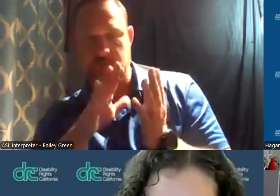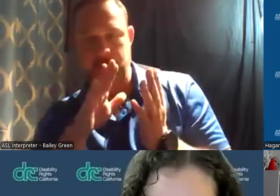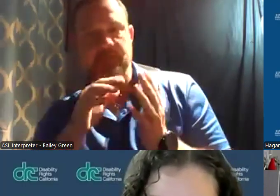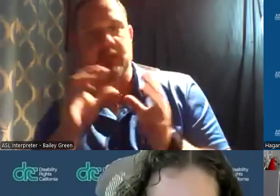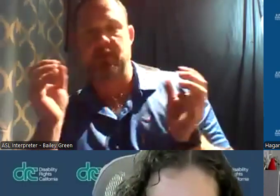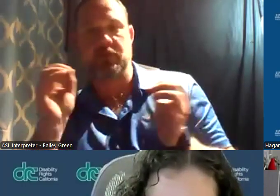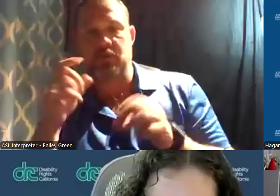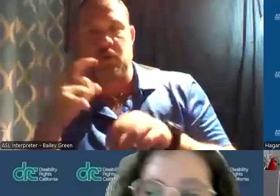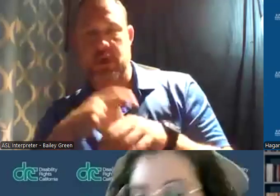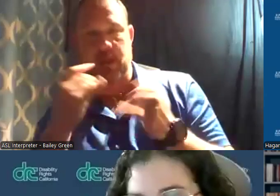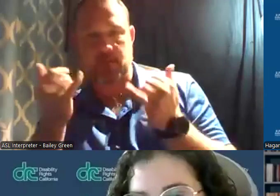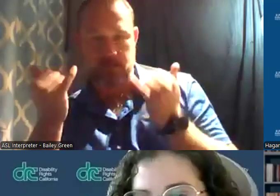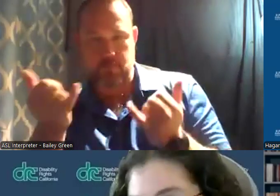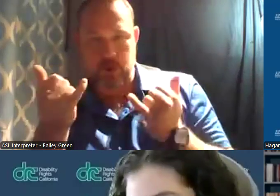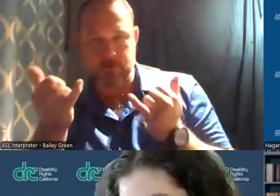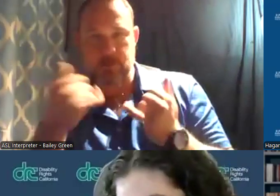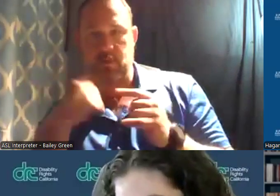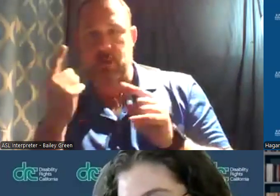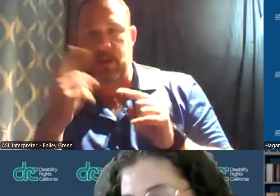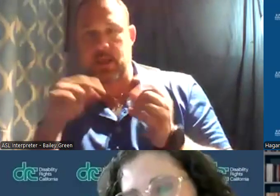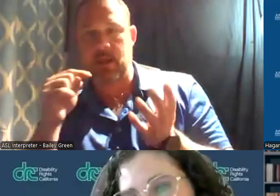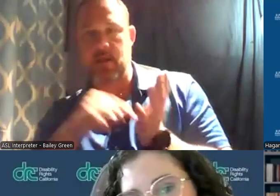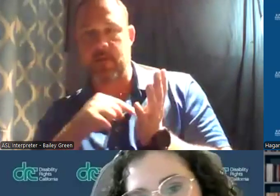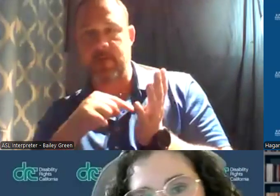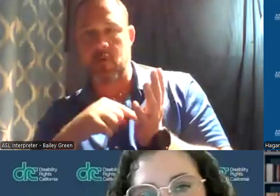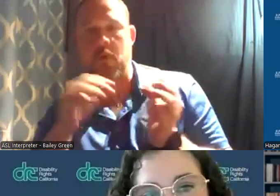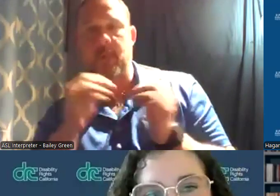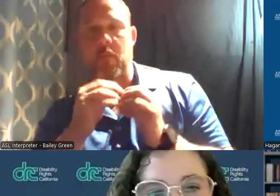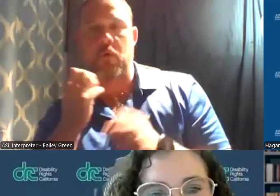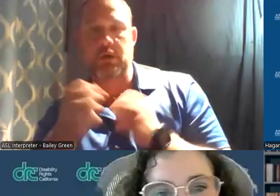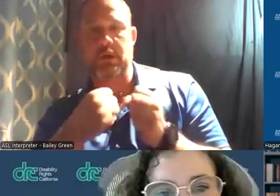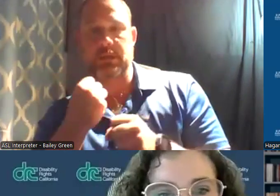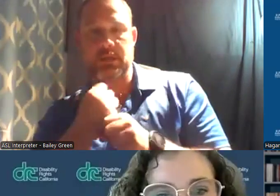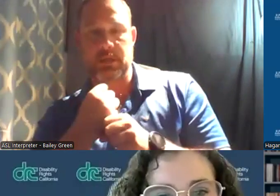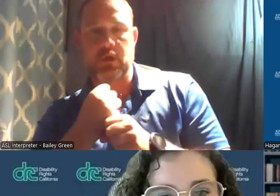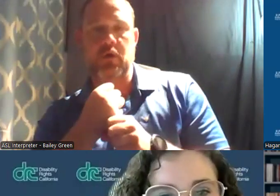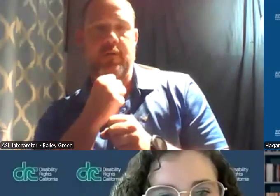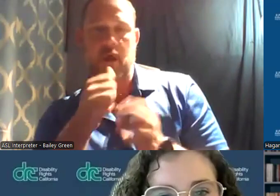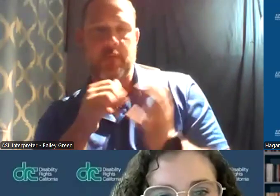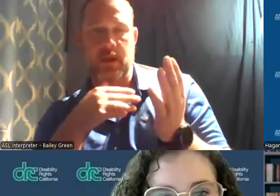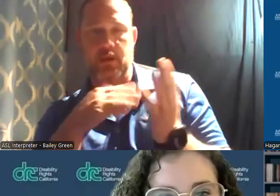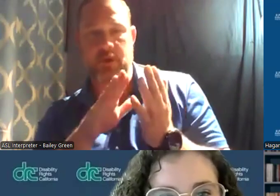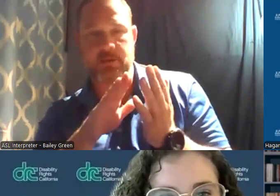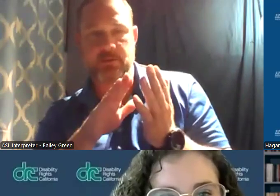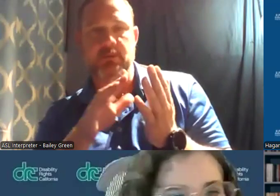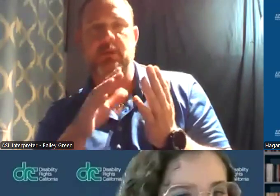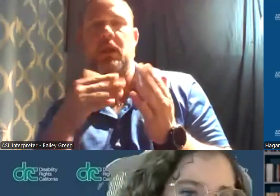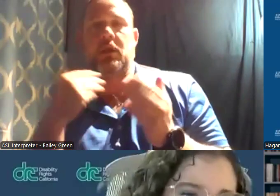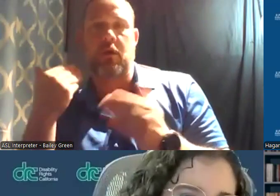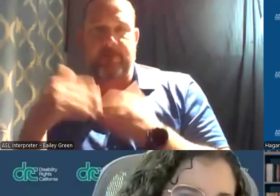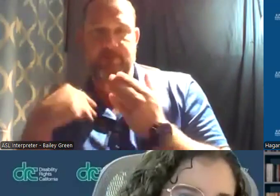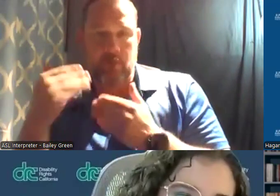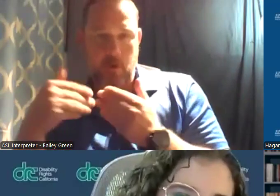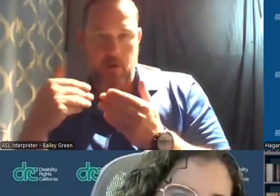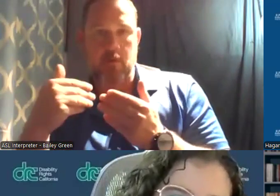time like the present. We can't afford more years of not being addressed. And going forward, as